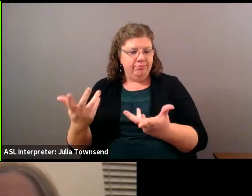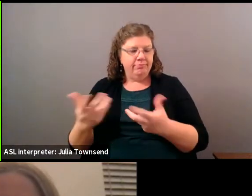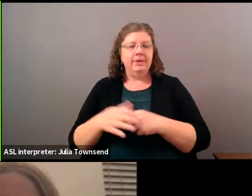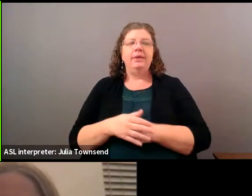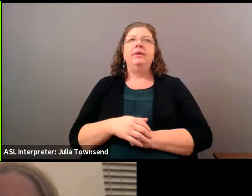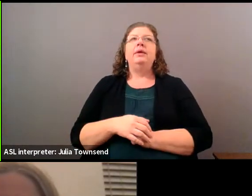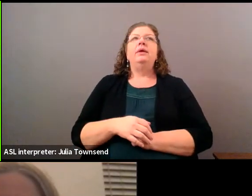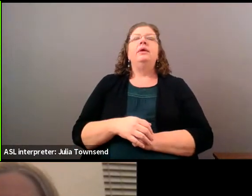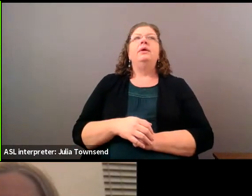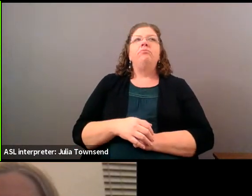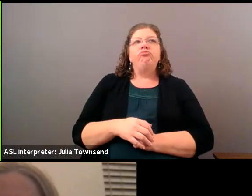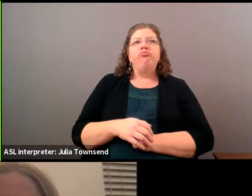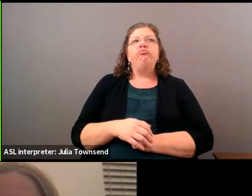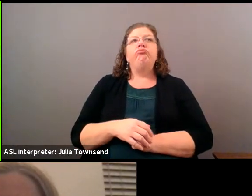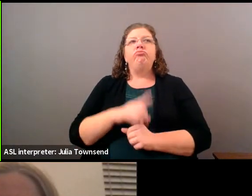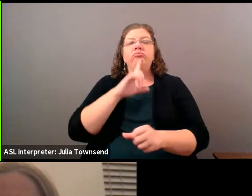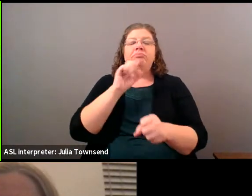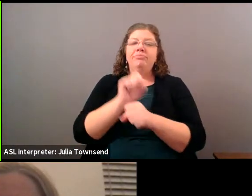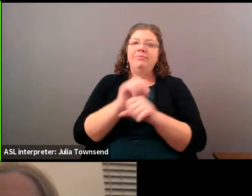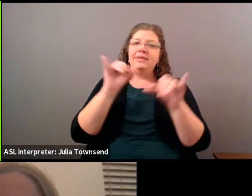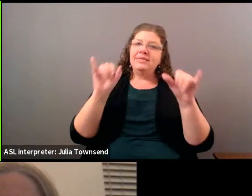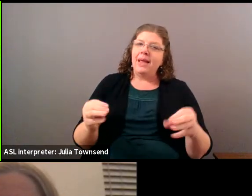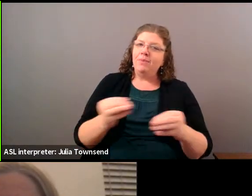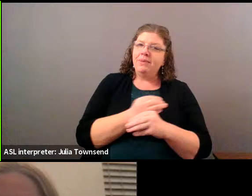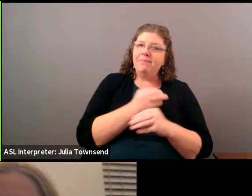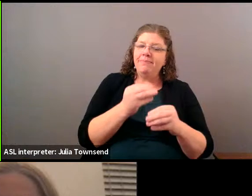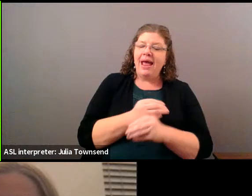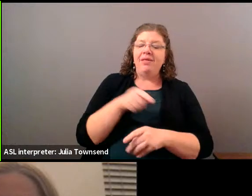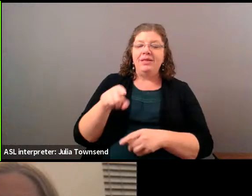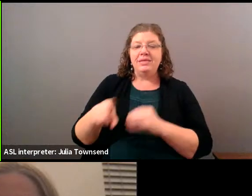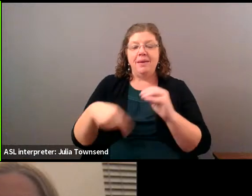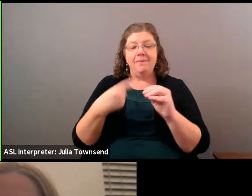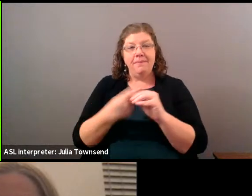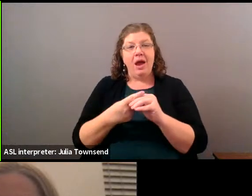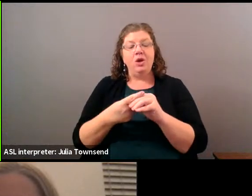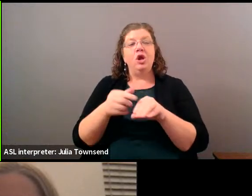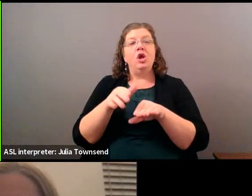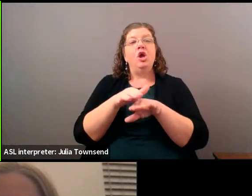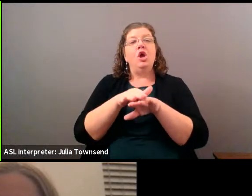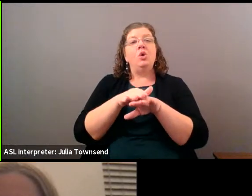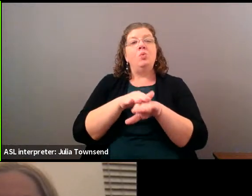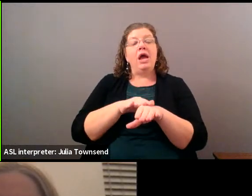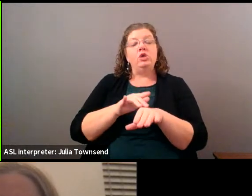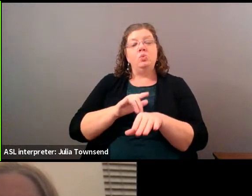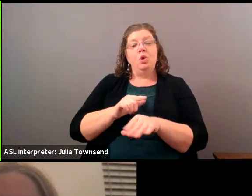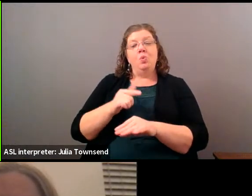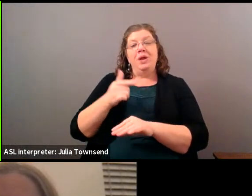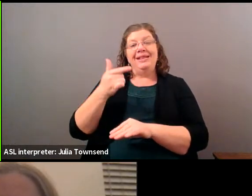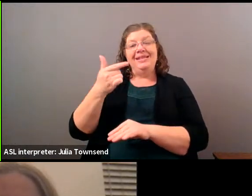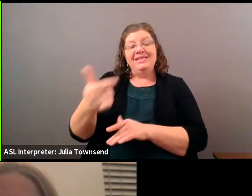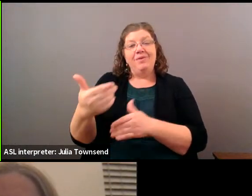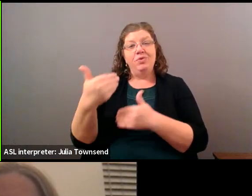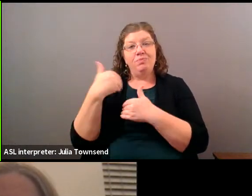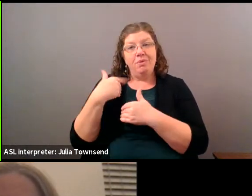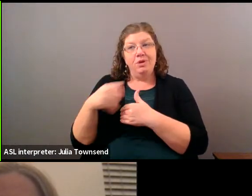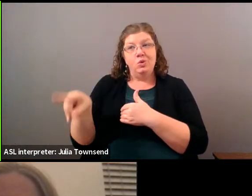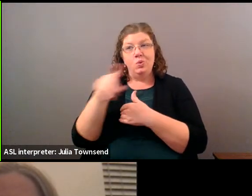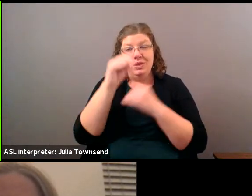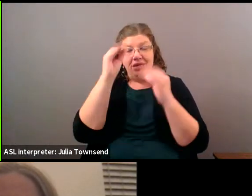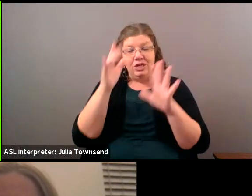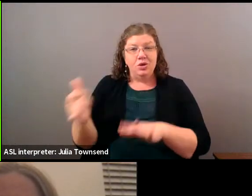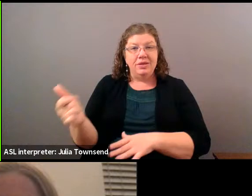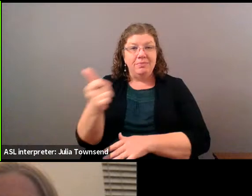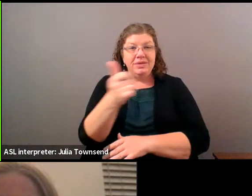definitely, as with math, this is definitely about a gradual release of responsibility to the teachers themselves as the